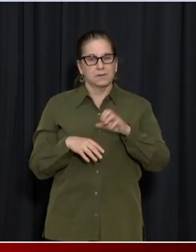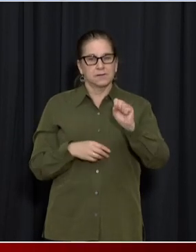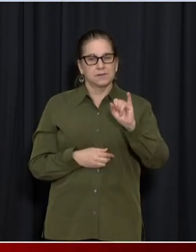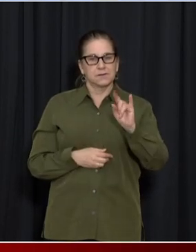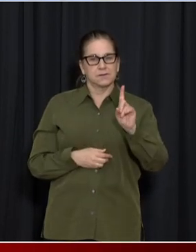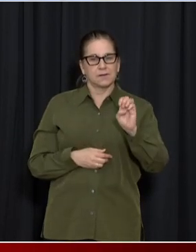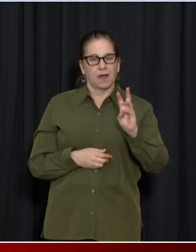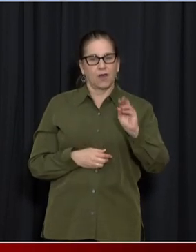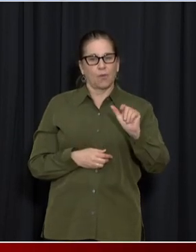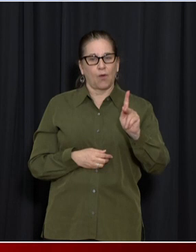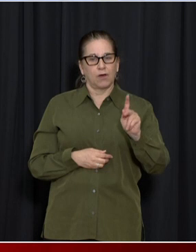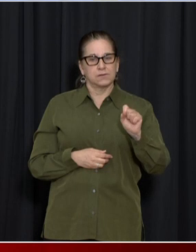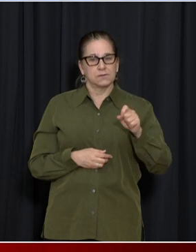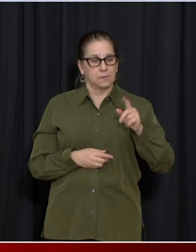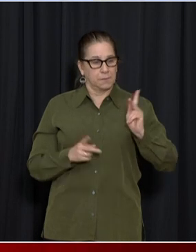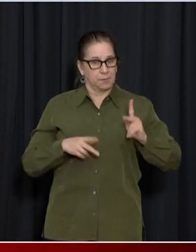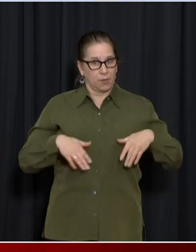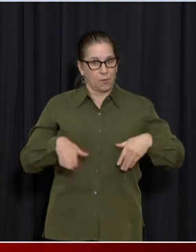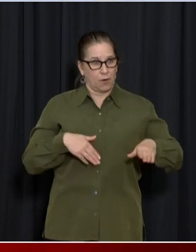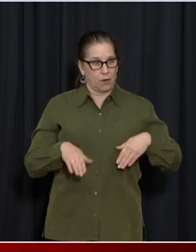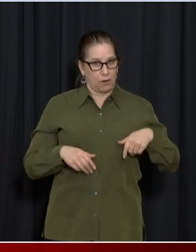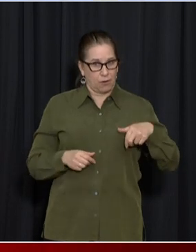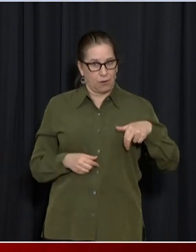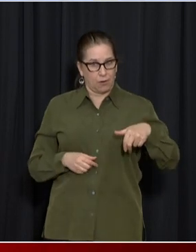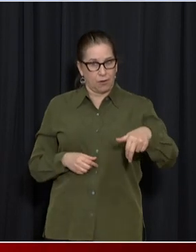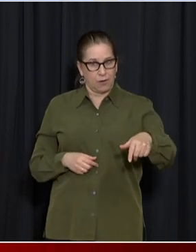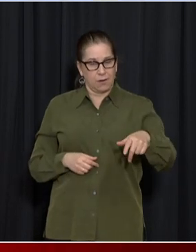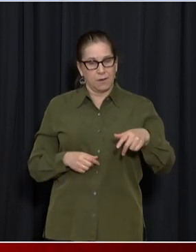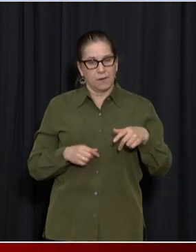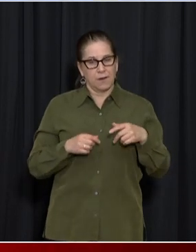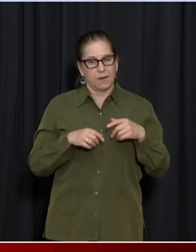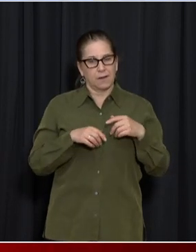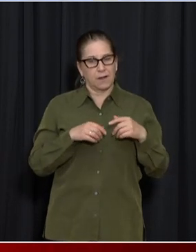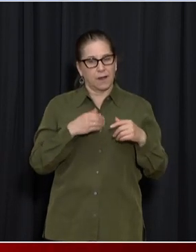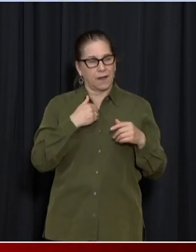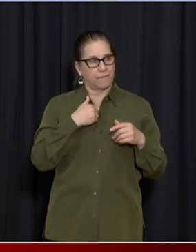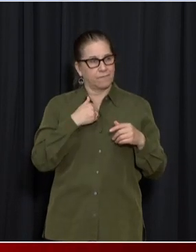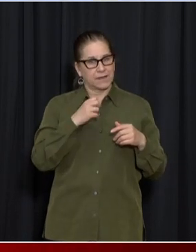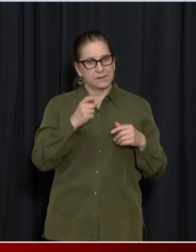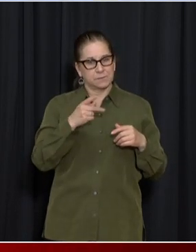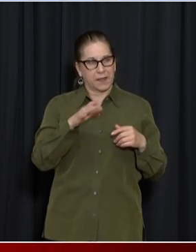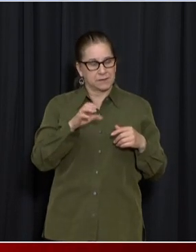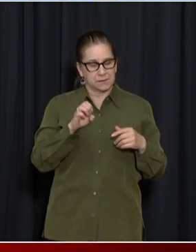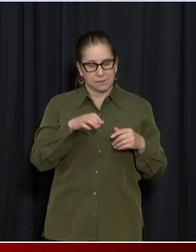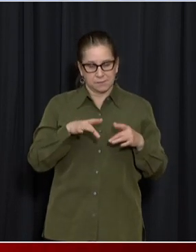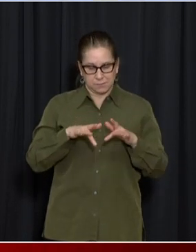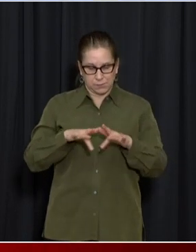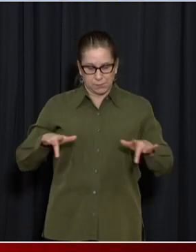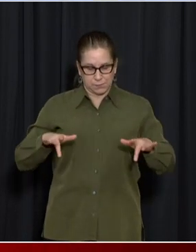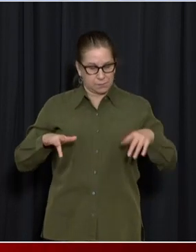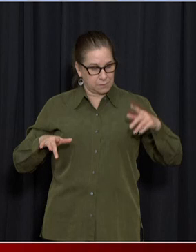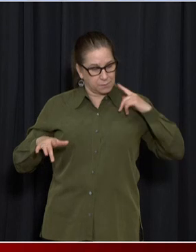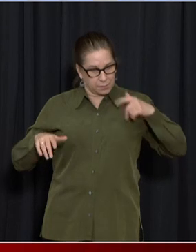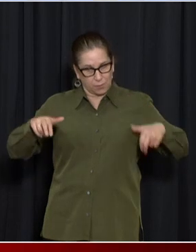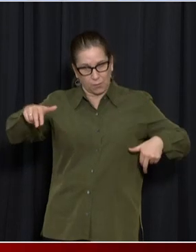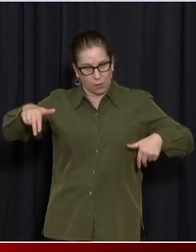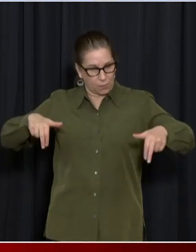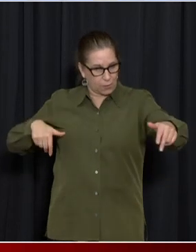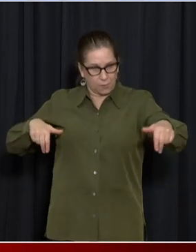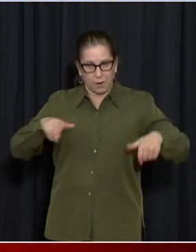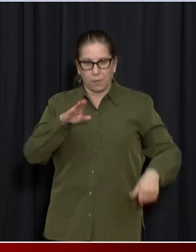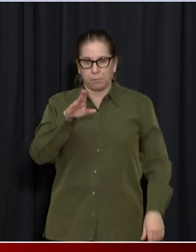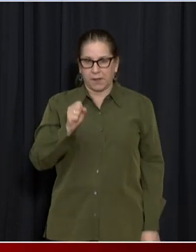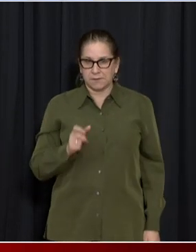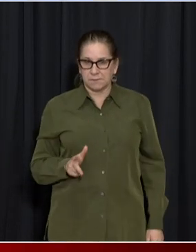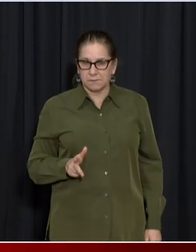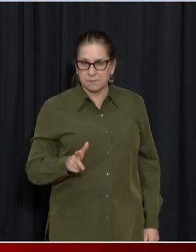and buses. We also recommended ideas for supporting businesses or organizations as they